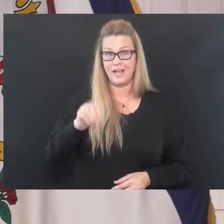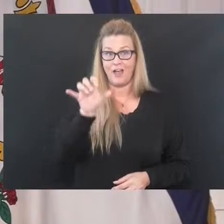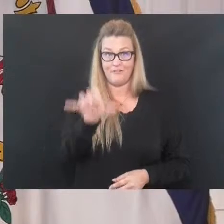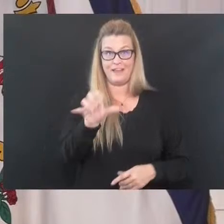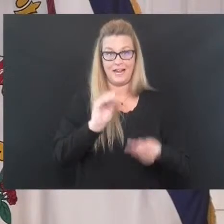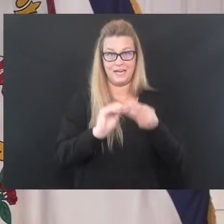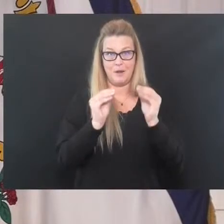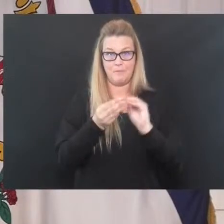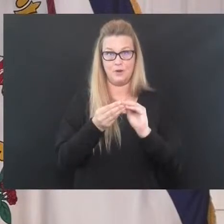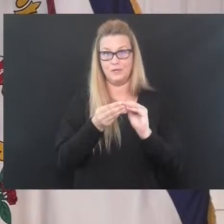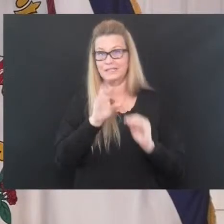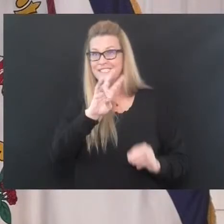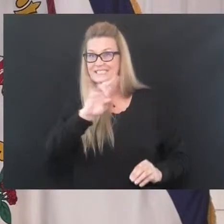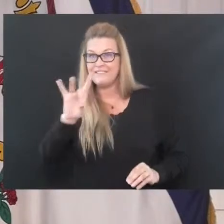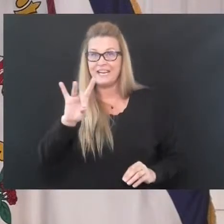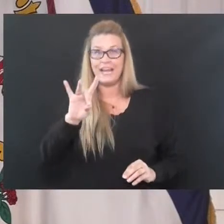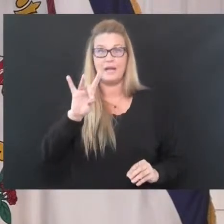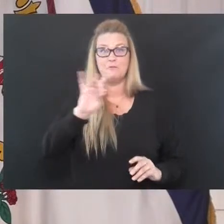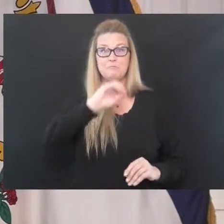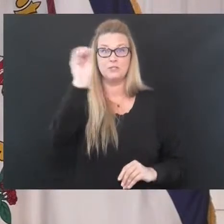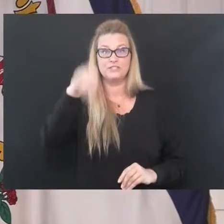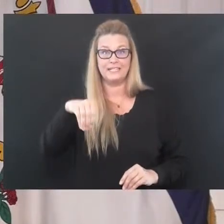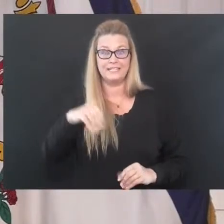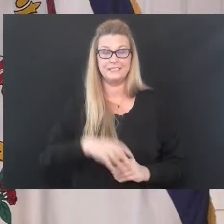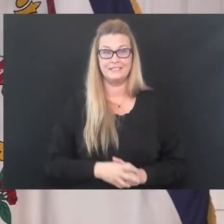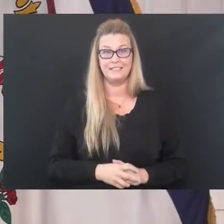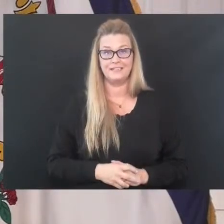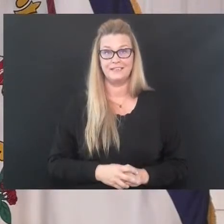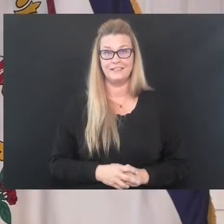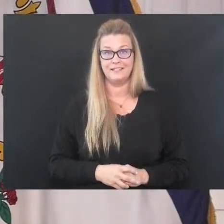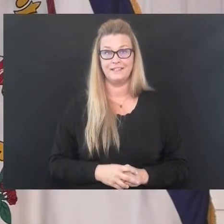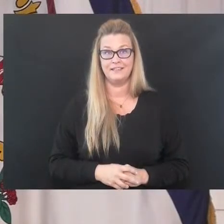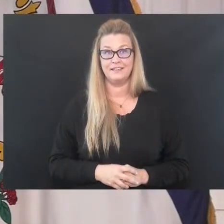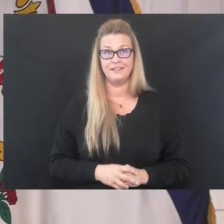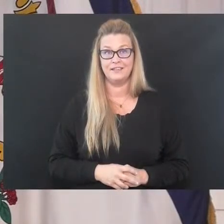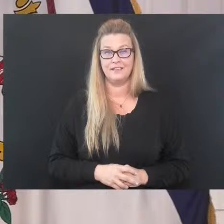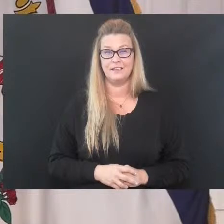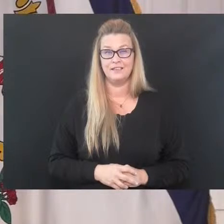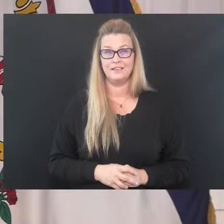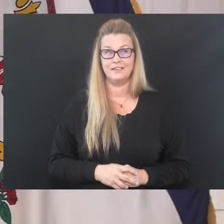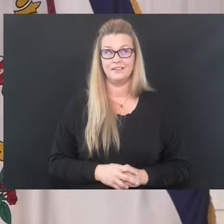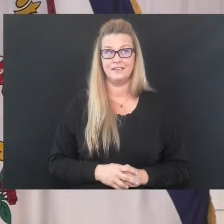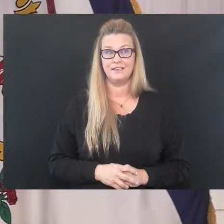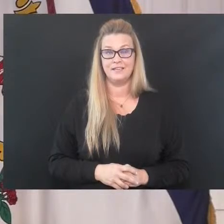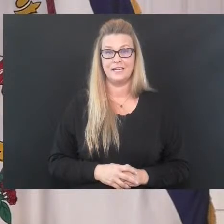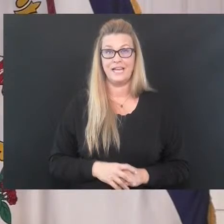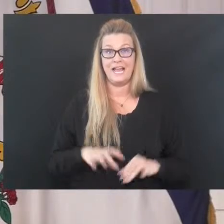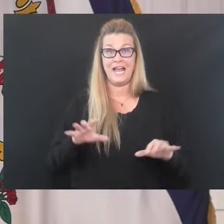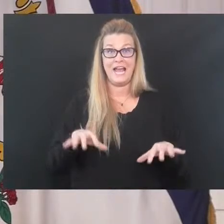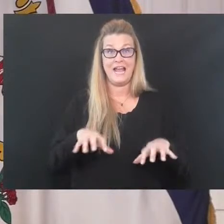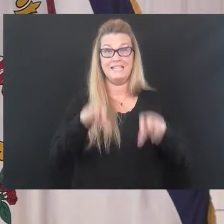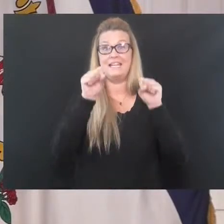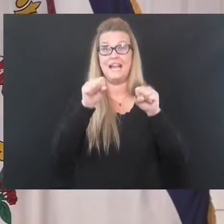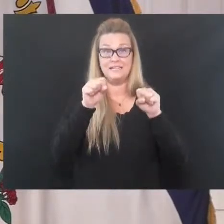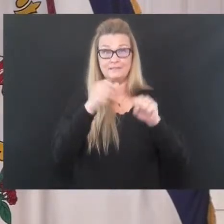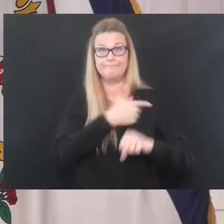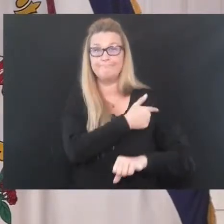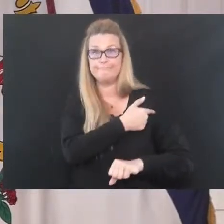number, or 78% of this number, stands up and takes a